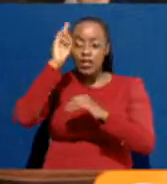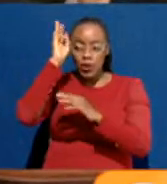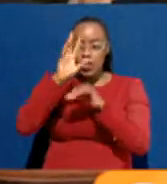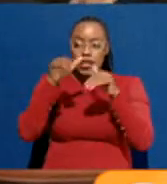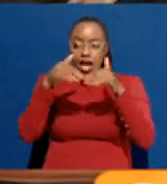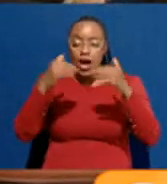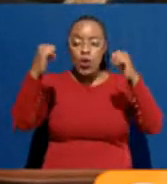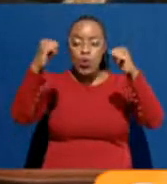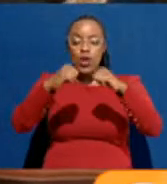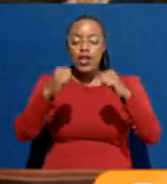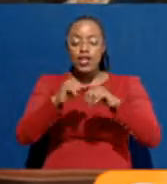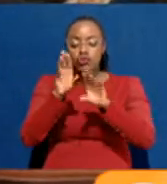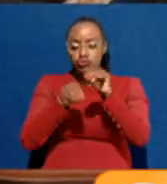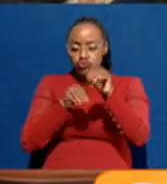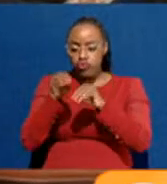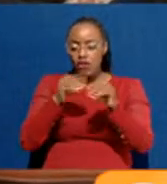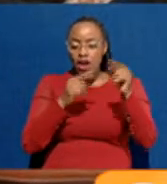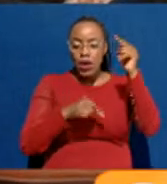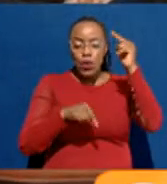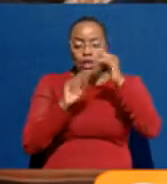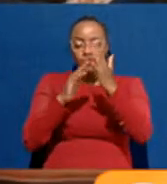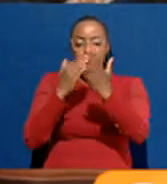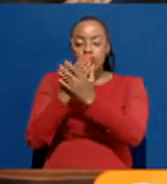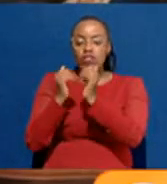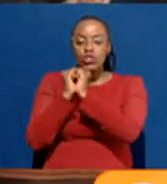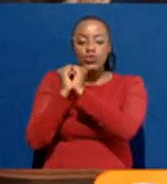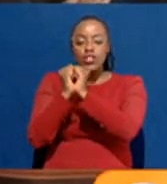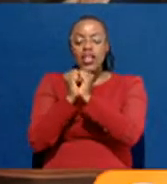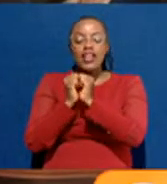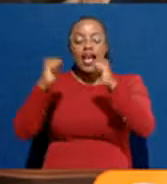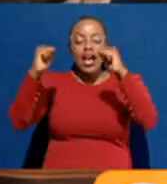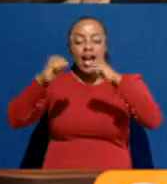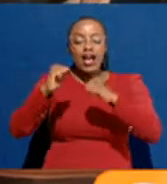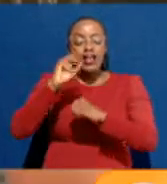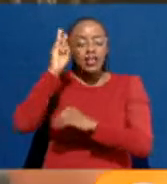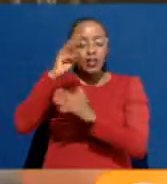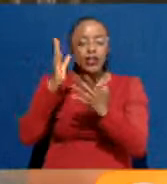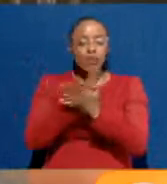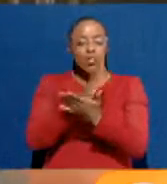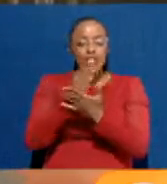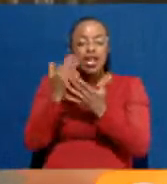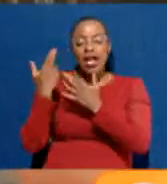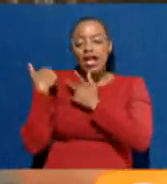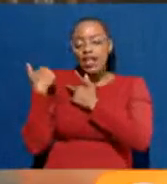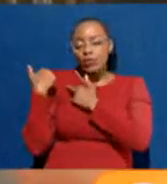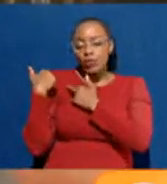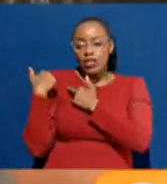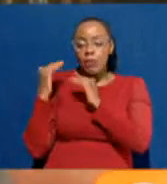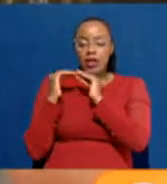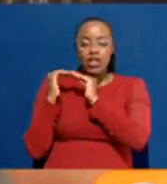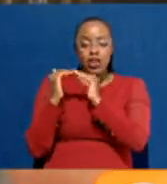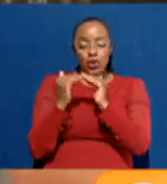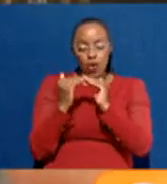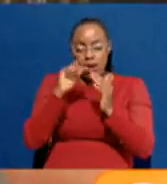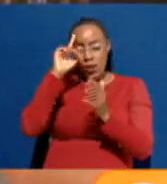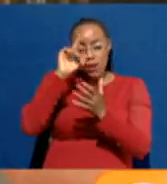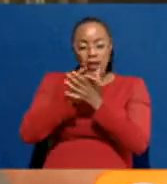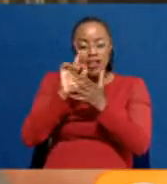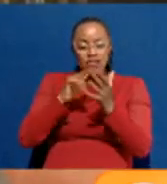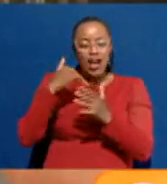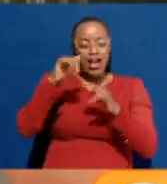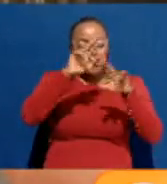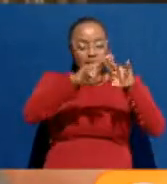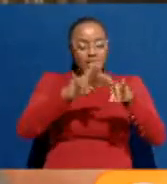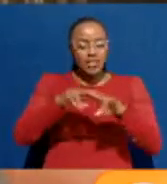we agreed to put together a winning bid jointly, we will agree to share those responsibilities. We believe that we will sit